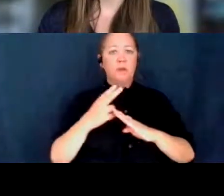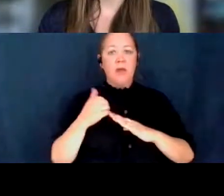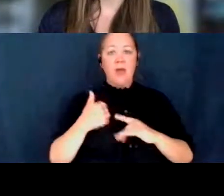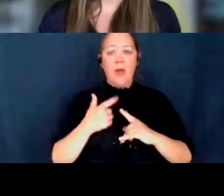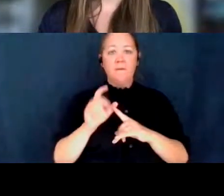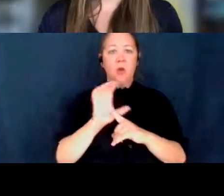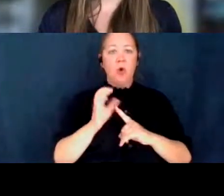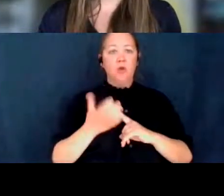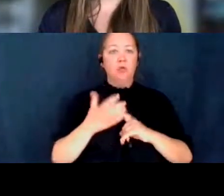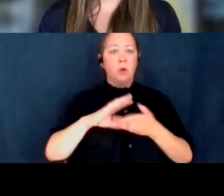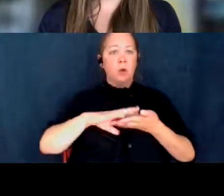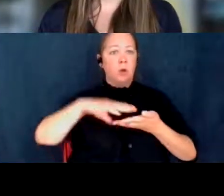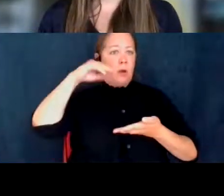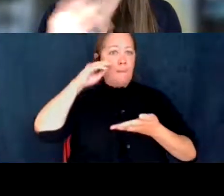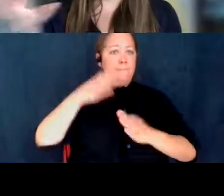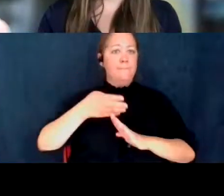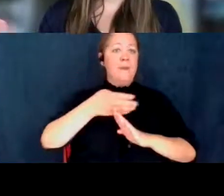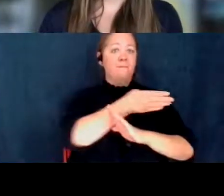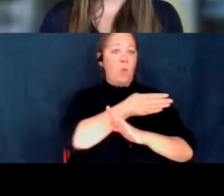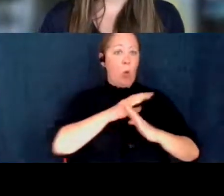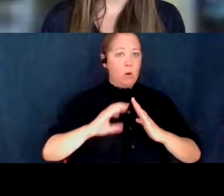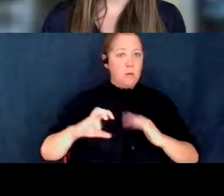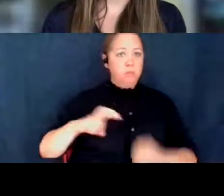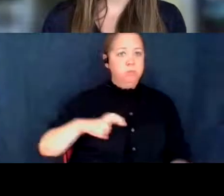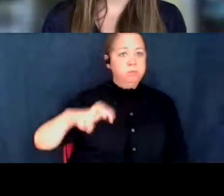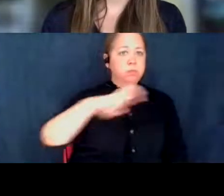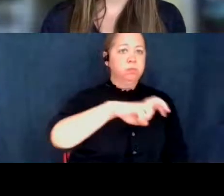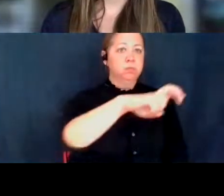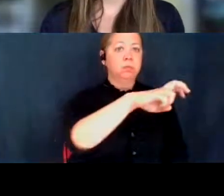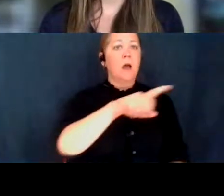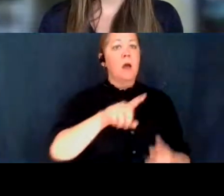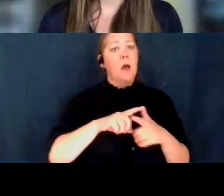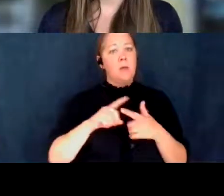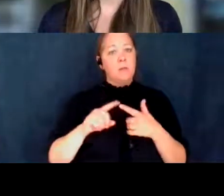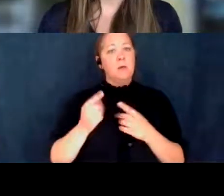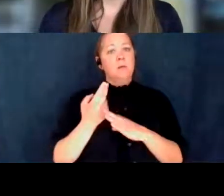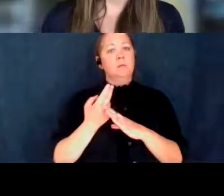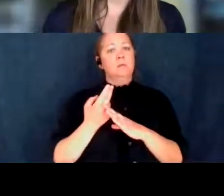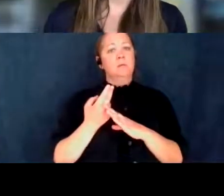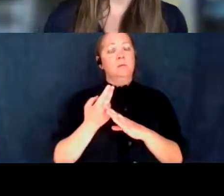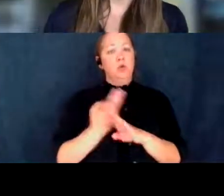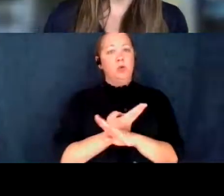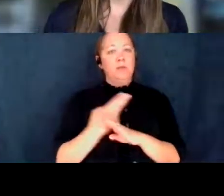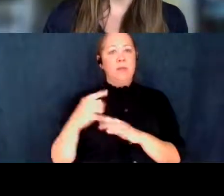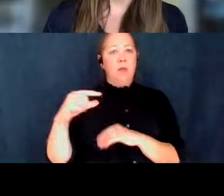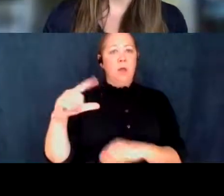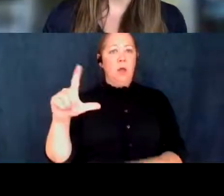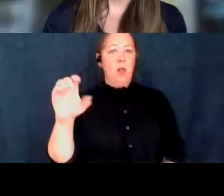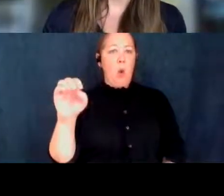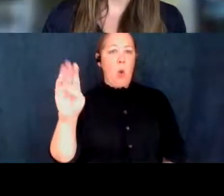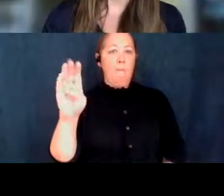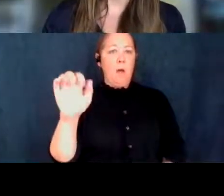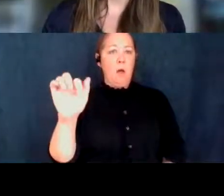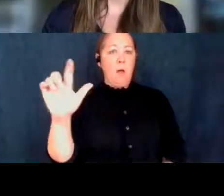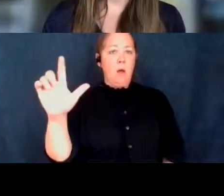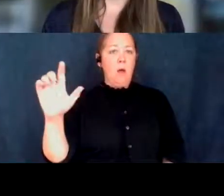go abroad. And then, using this, the Global Up Abroad after, while they're on their